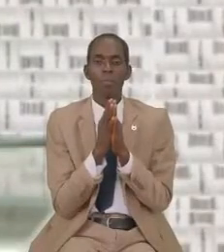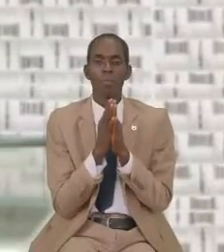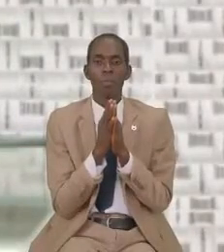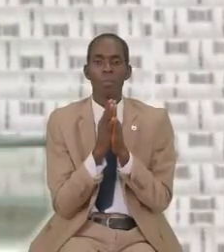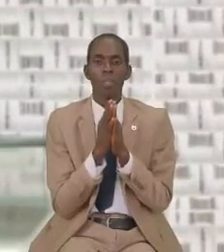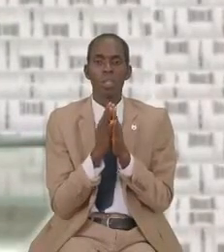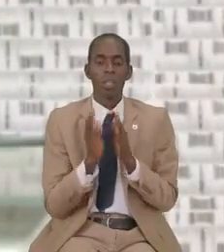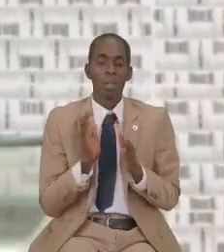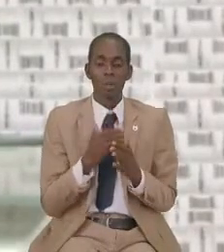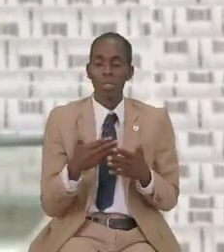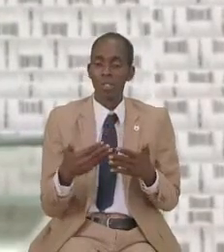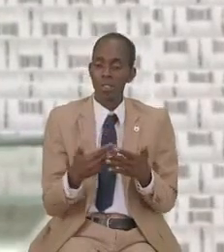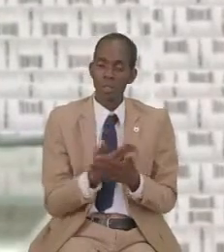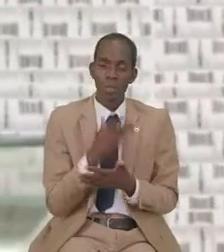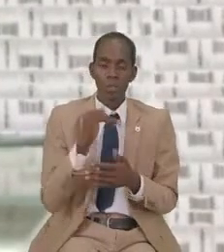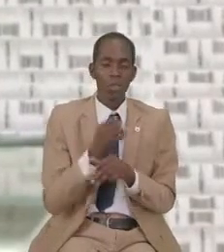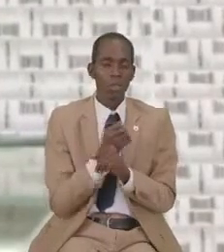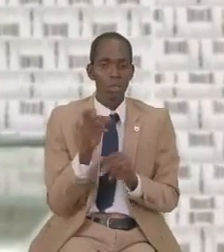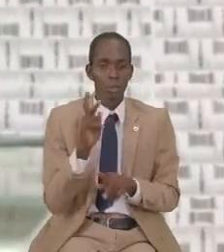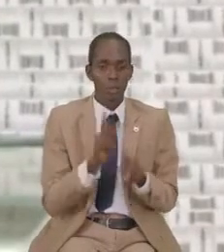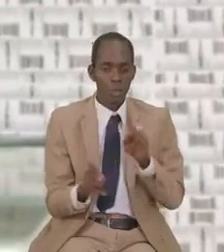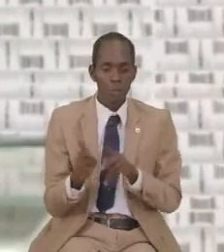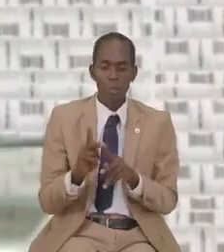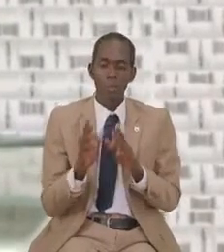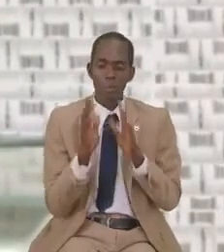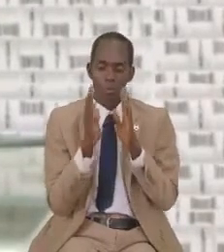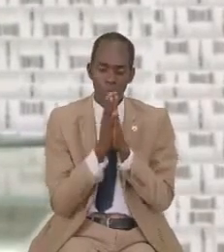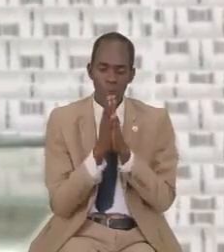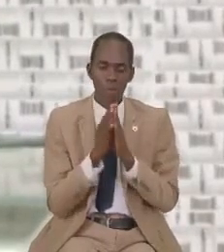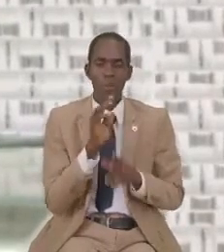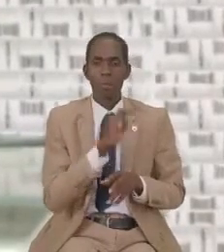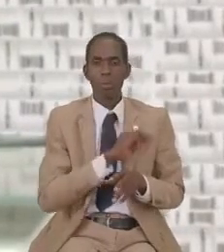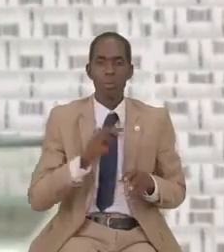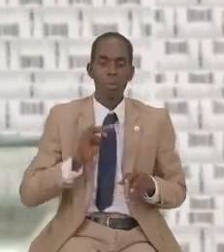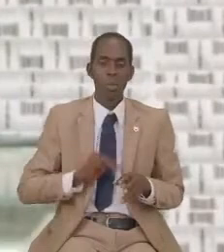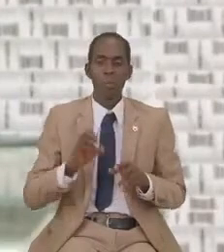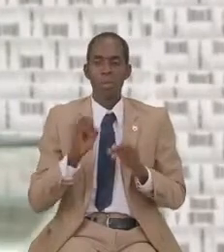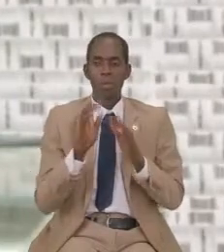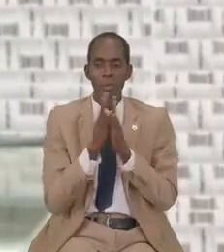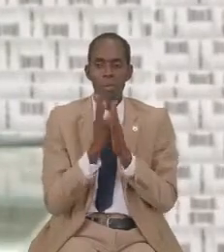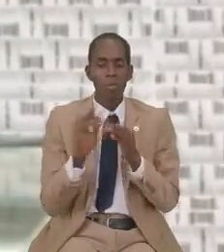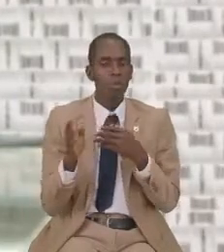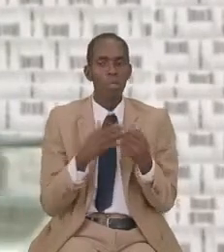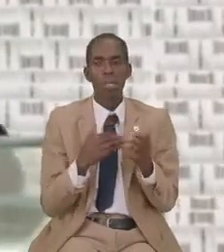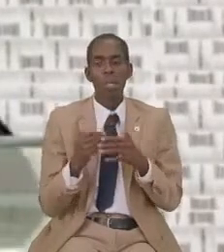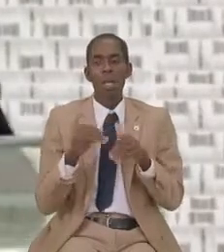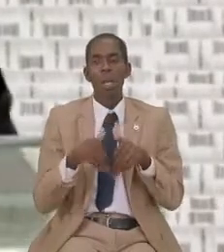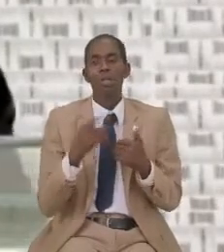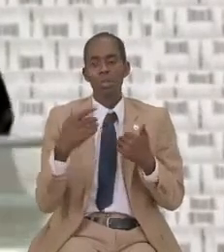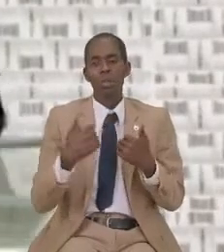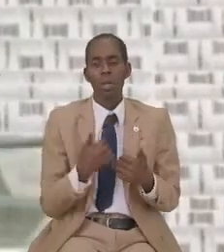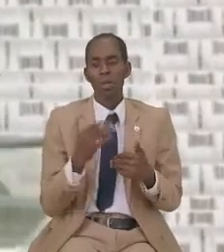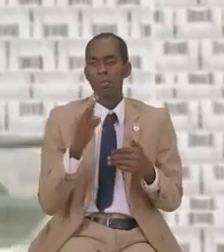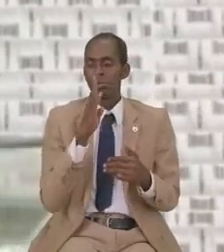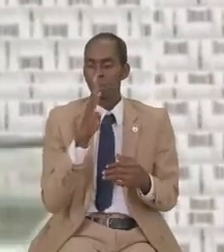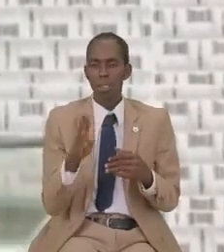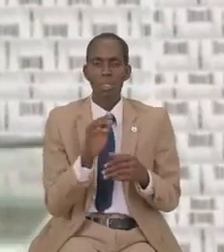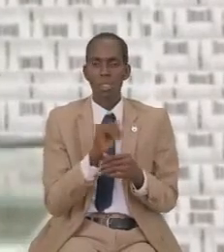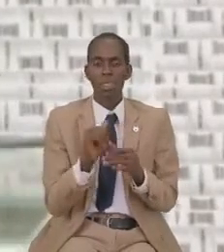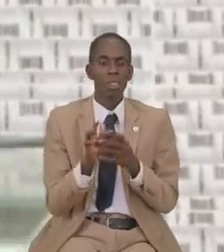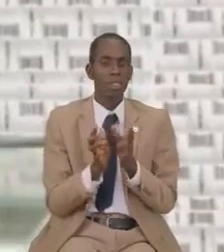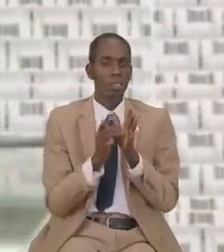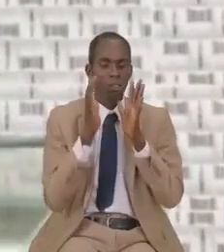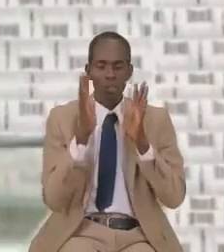Our new friends pray. Members pray. No matter how long you've been in this race, no matter